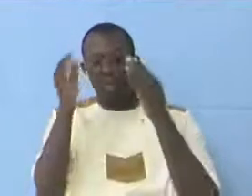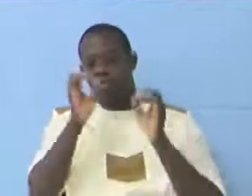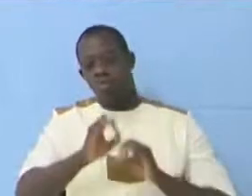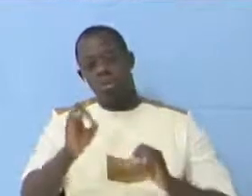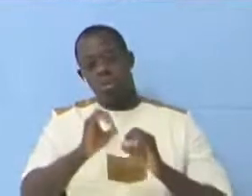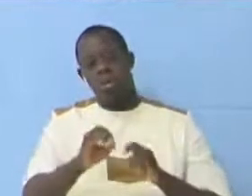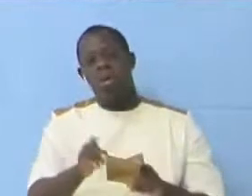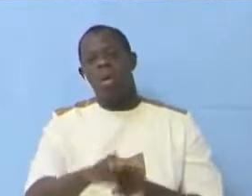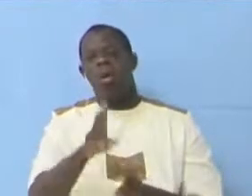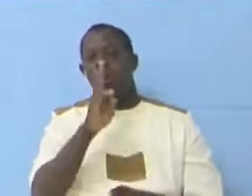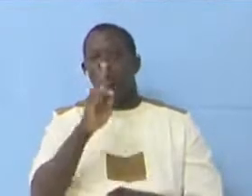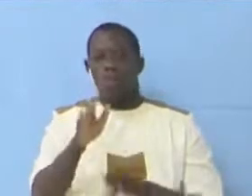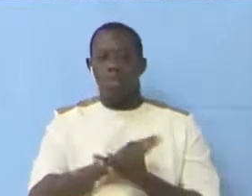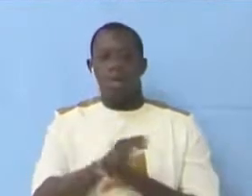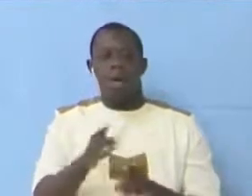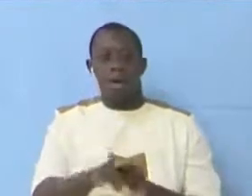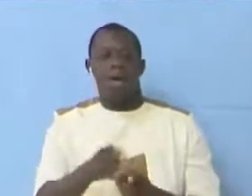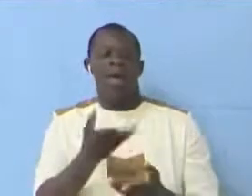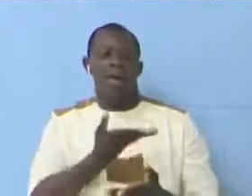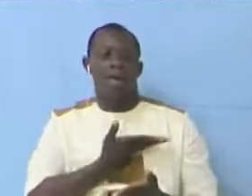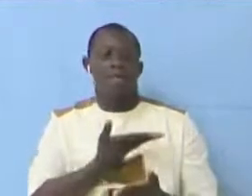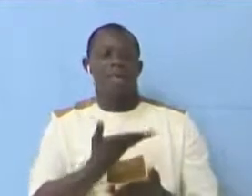were afflicted with a deadly disease.